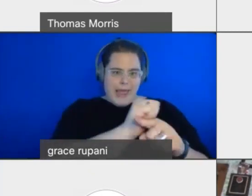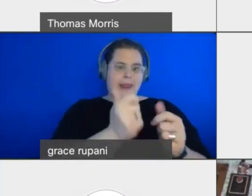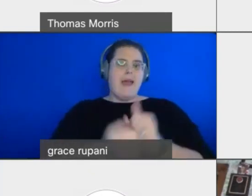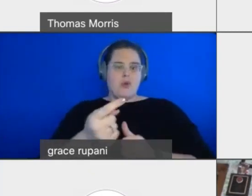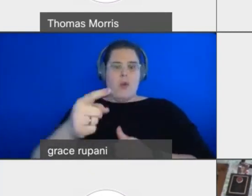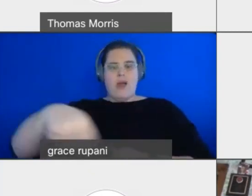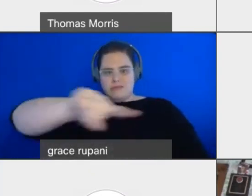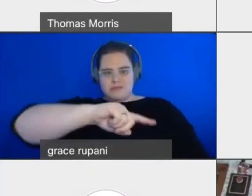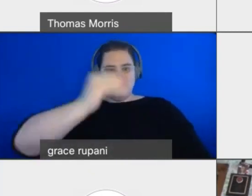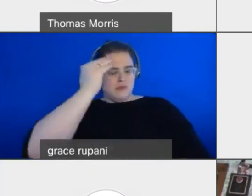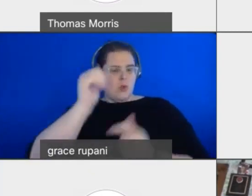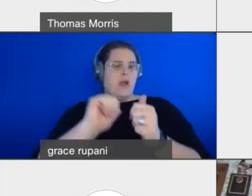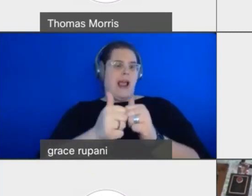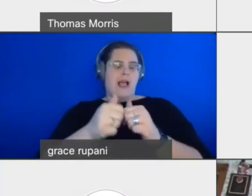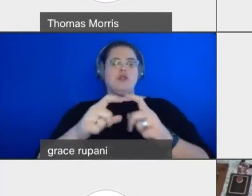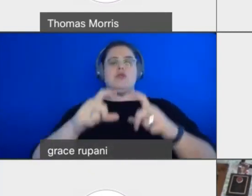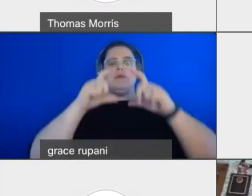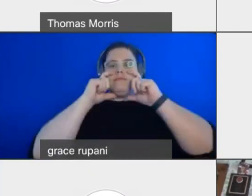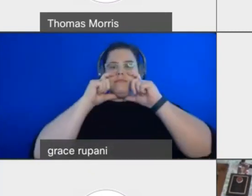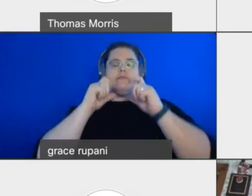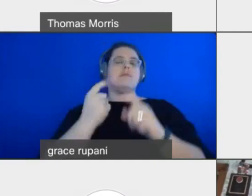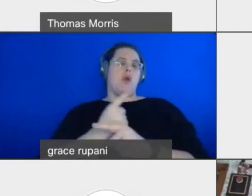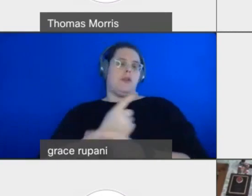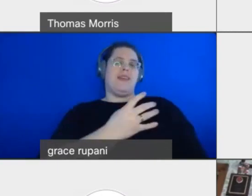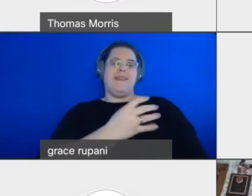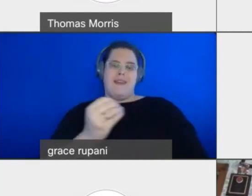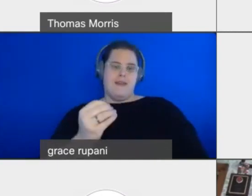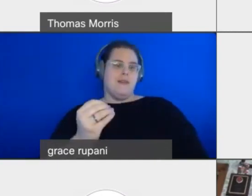and etc. So thanks.